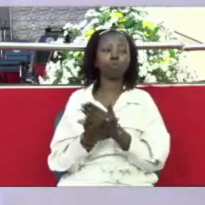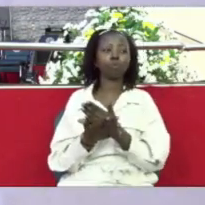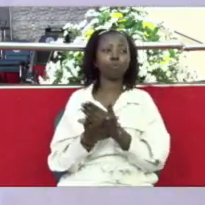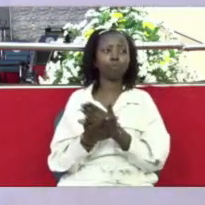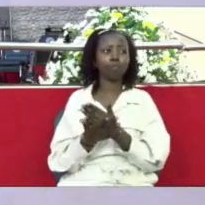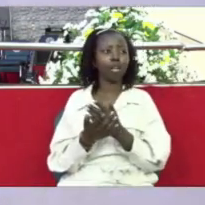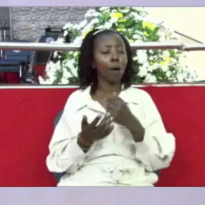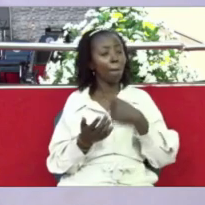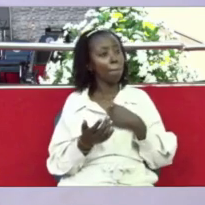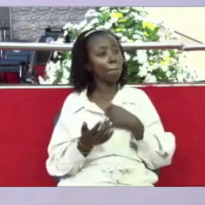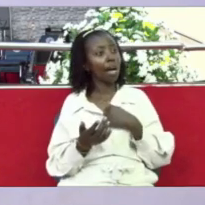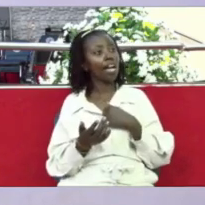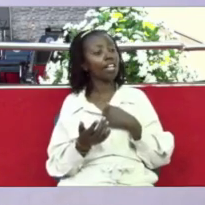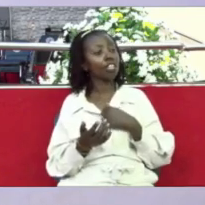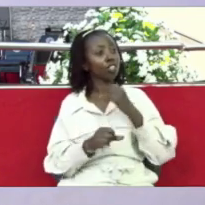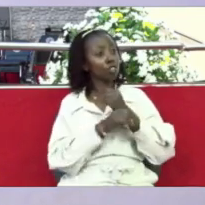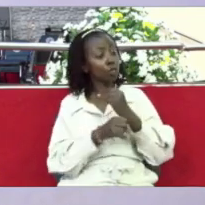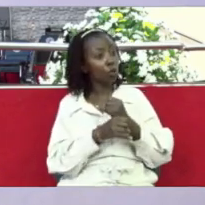My job is to sell newspapers.